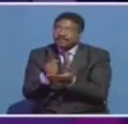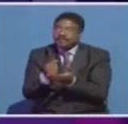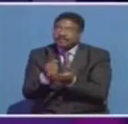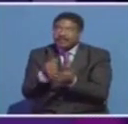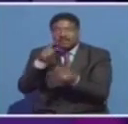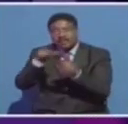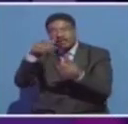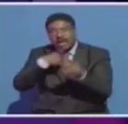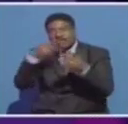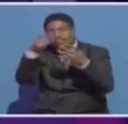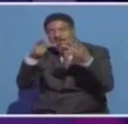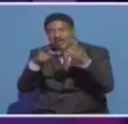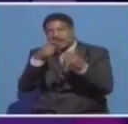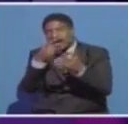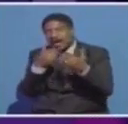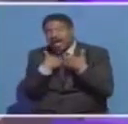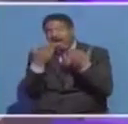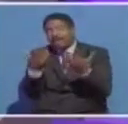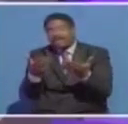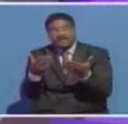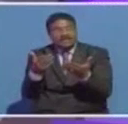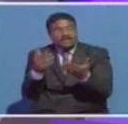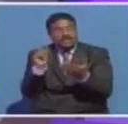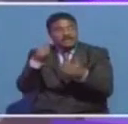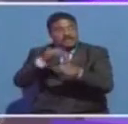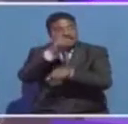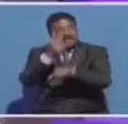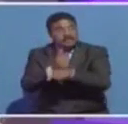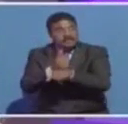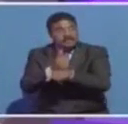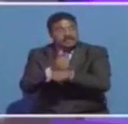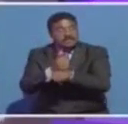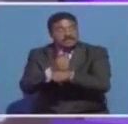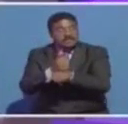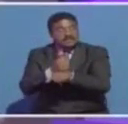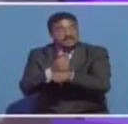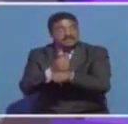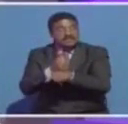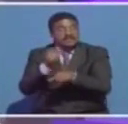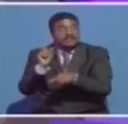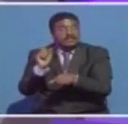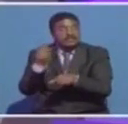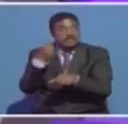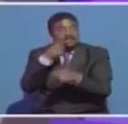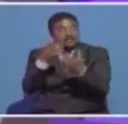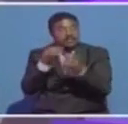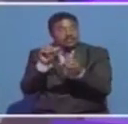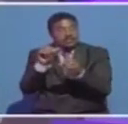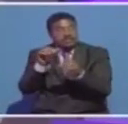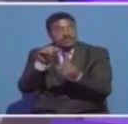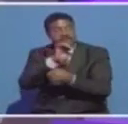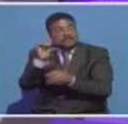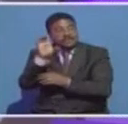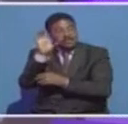priority? We would like to establish one in each of the provinces. So initially we're going to do 10. In Eastern Province we